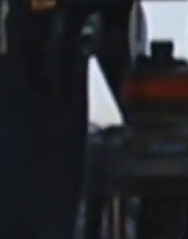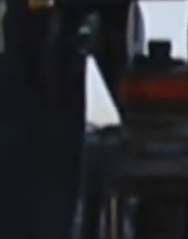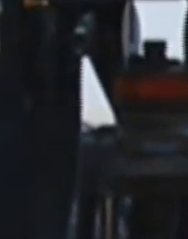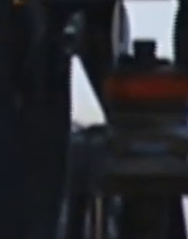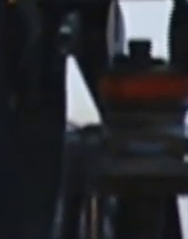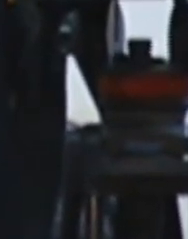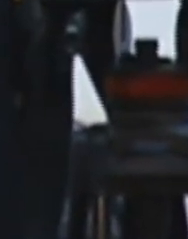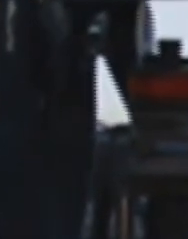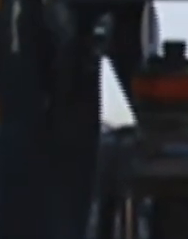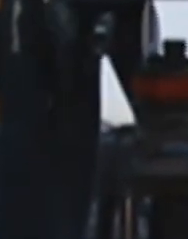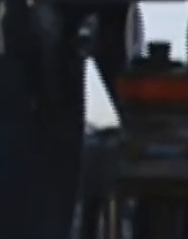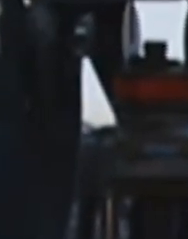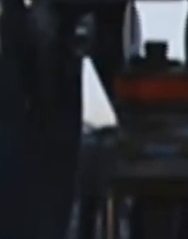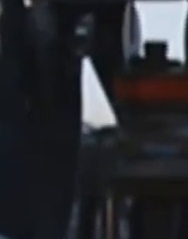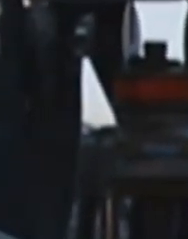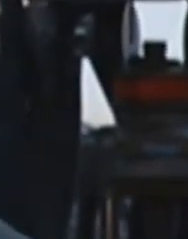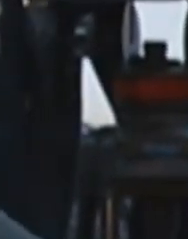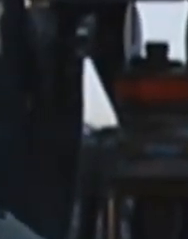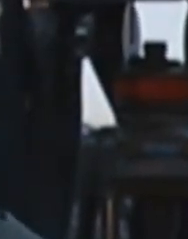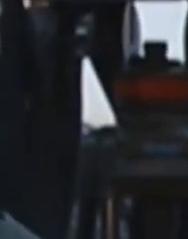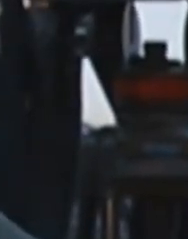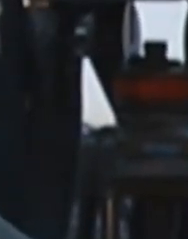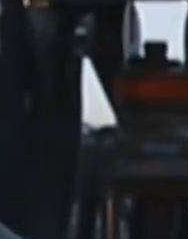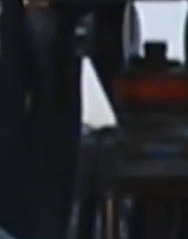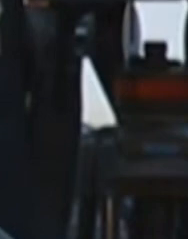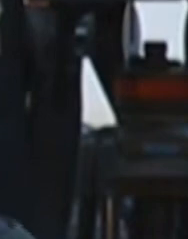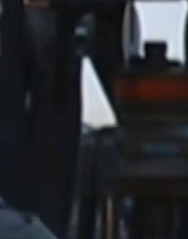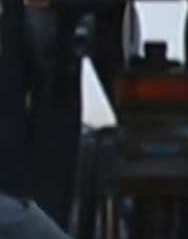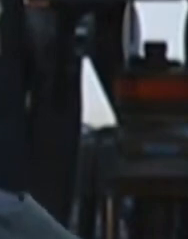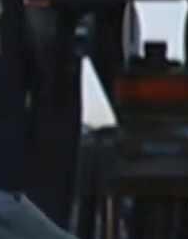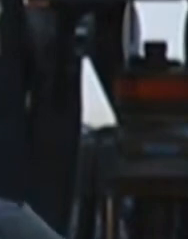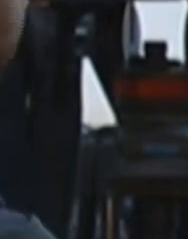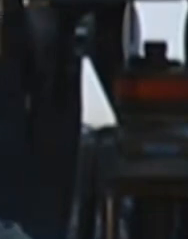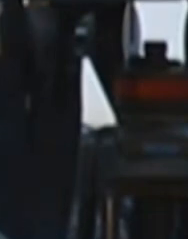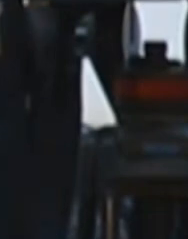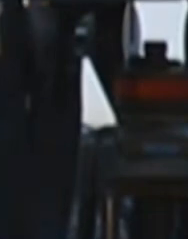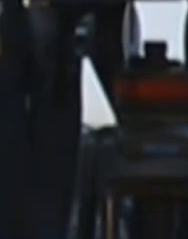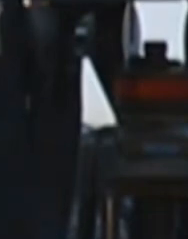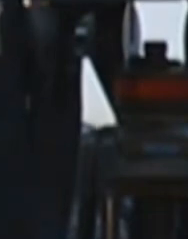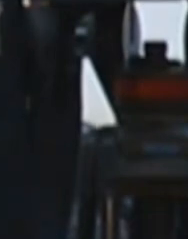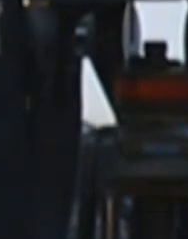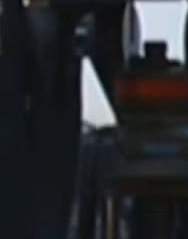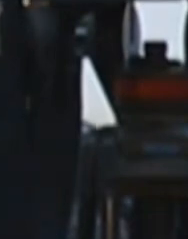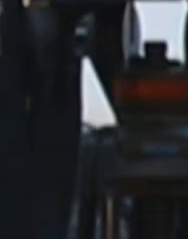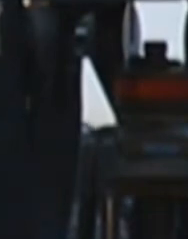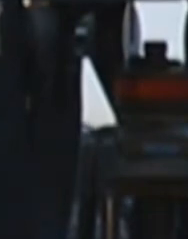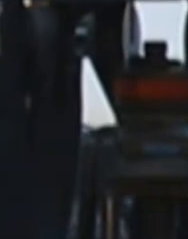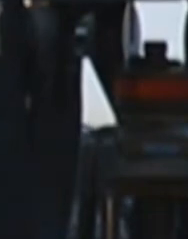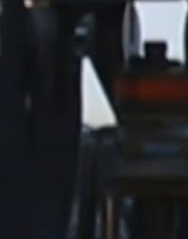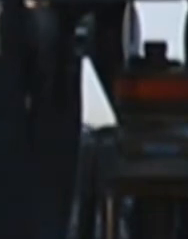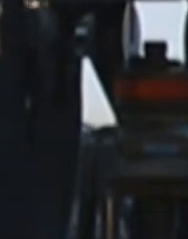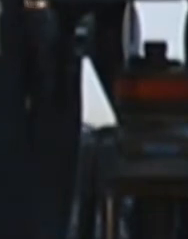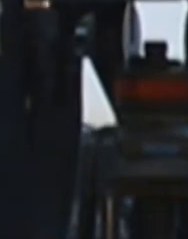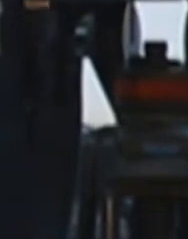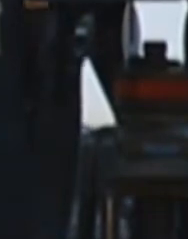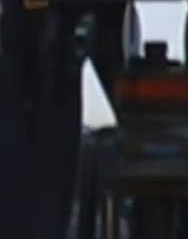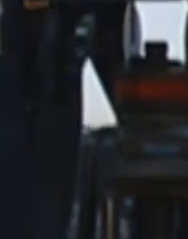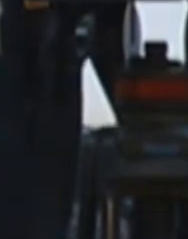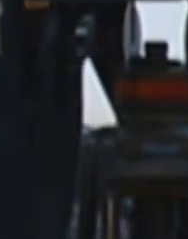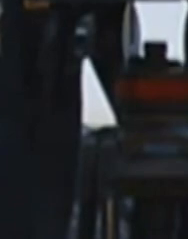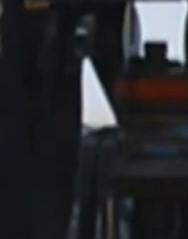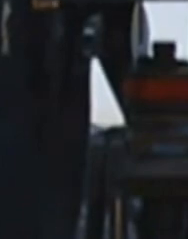responds on them. And we compare visits to court as to